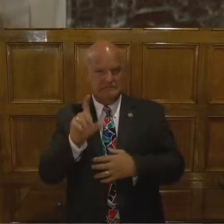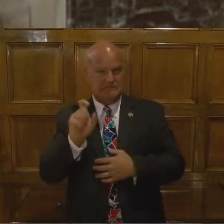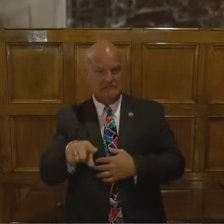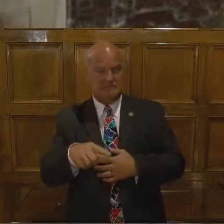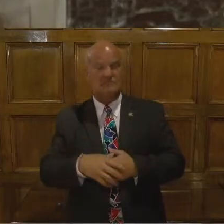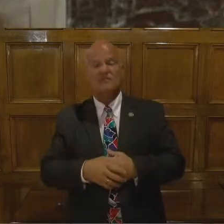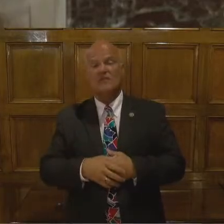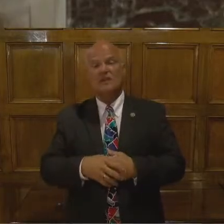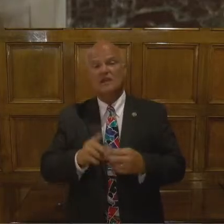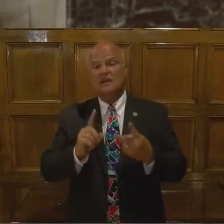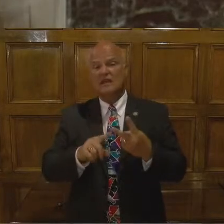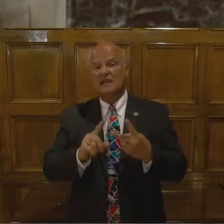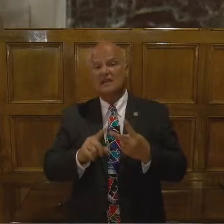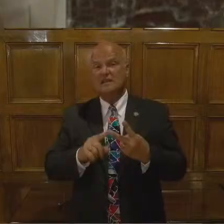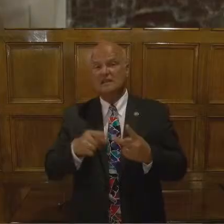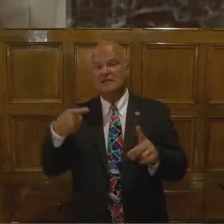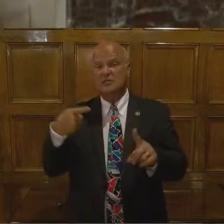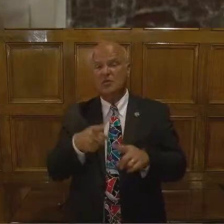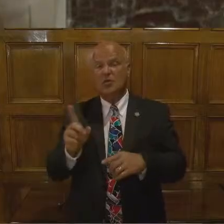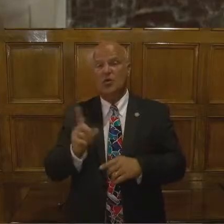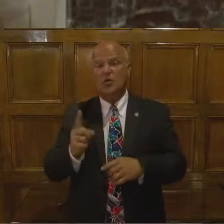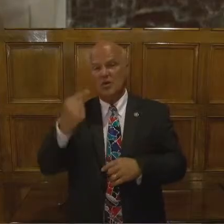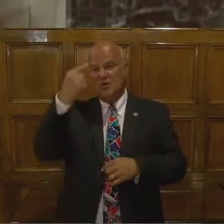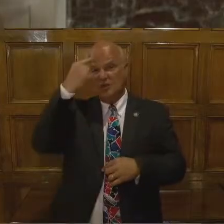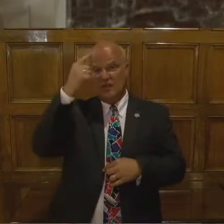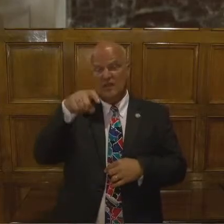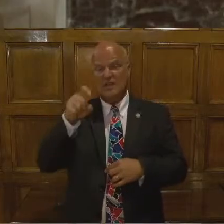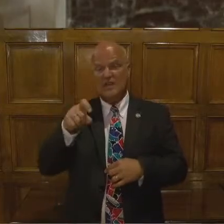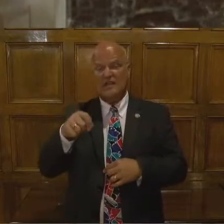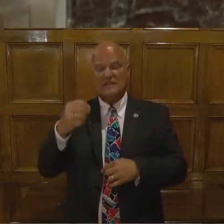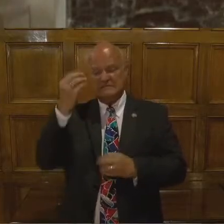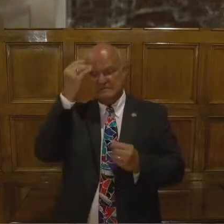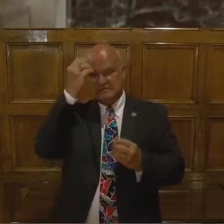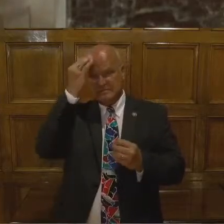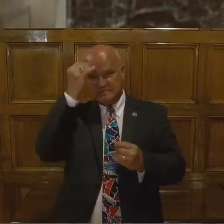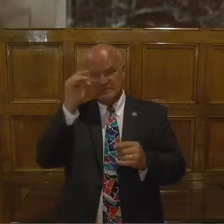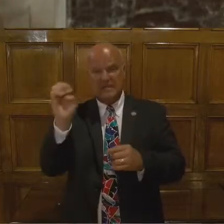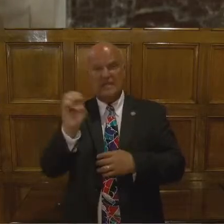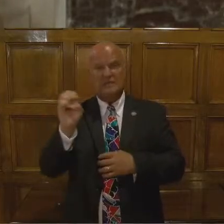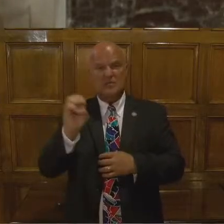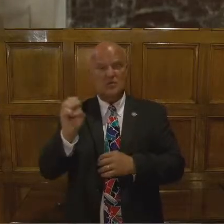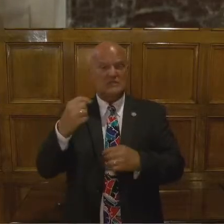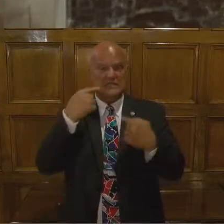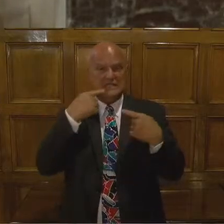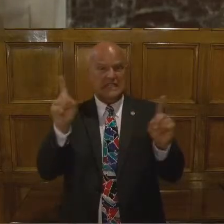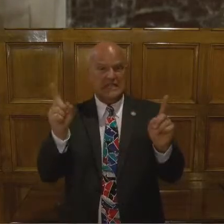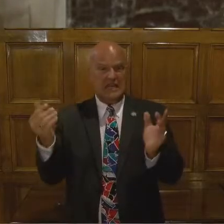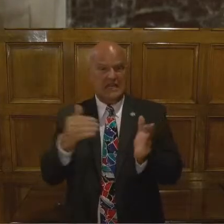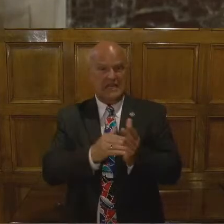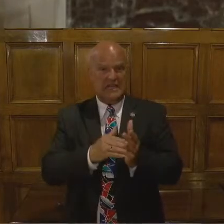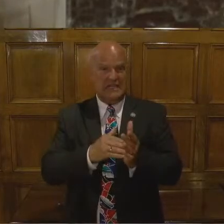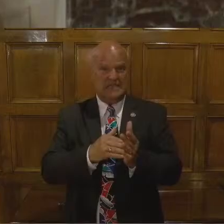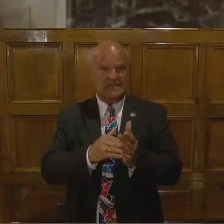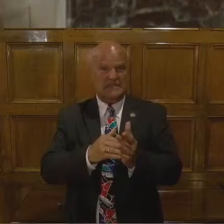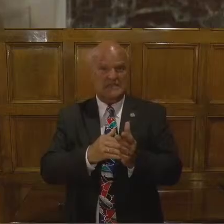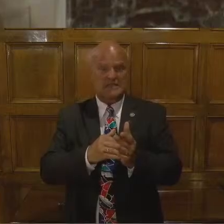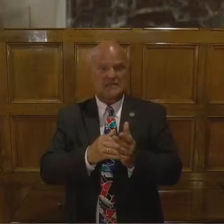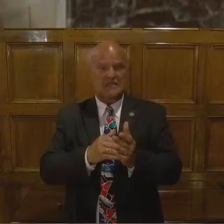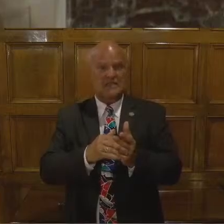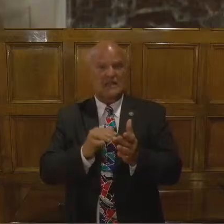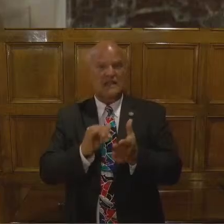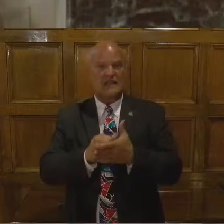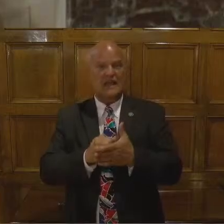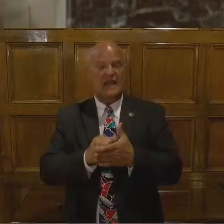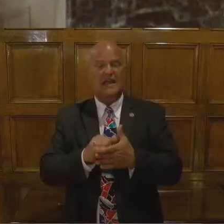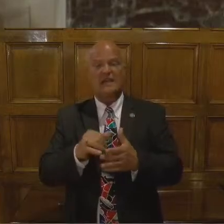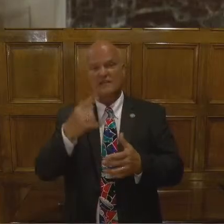to that, is this getting to the point where you think you need to revisit the emergency declaration, whether to request that